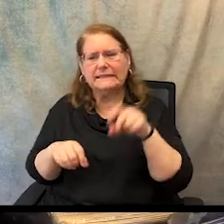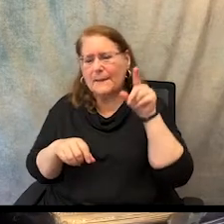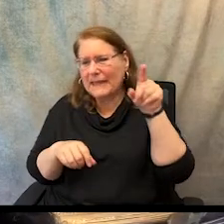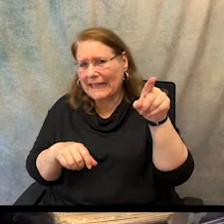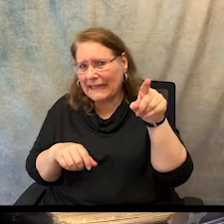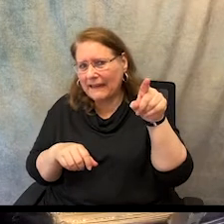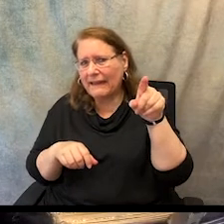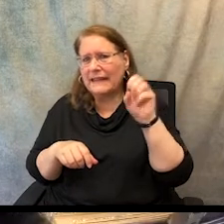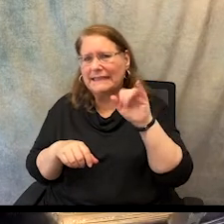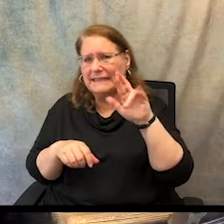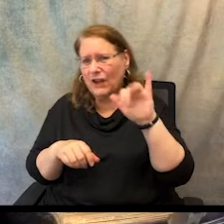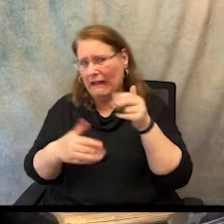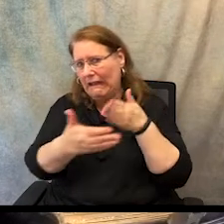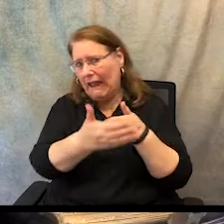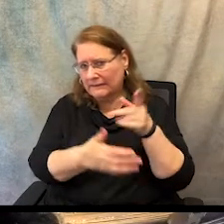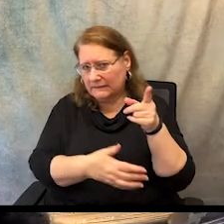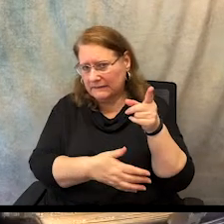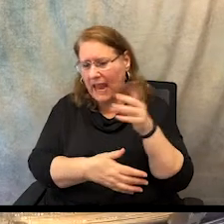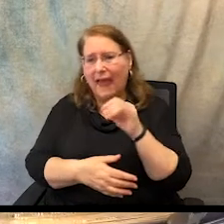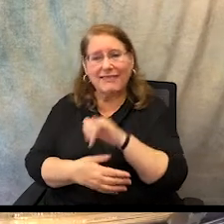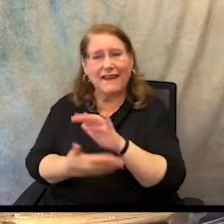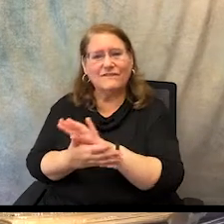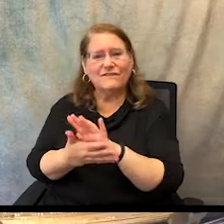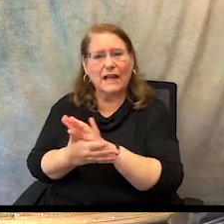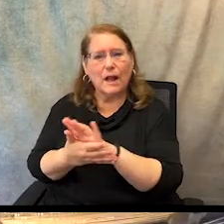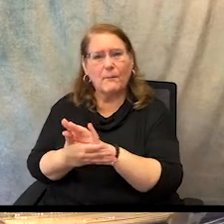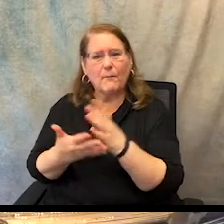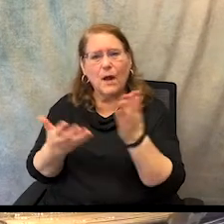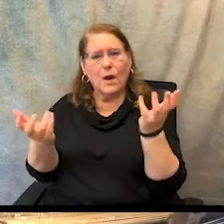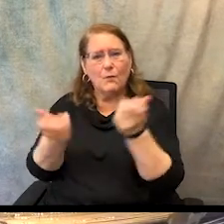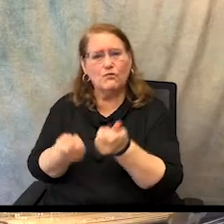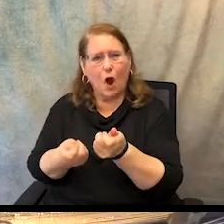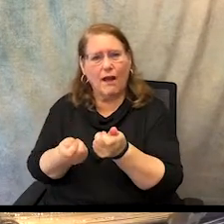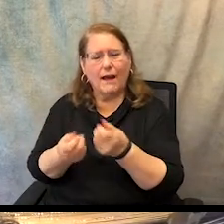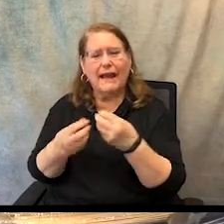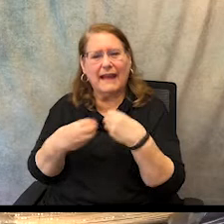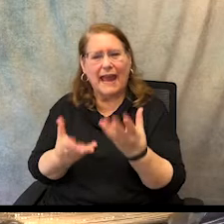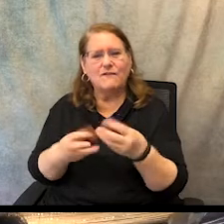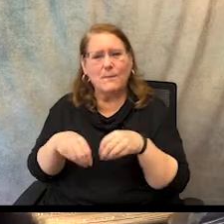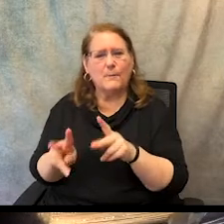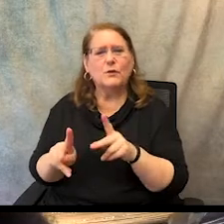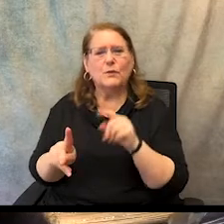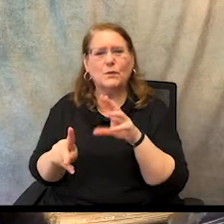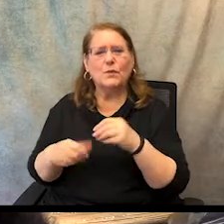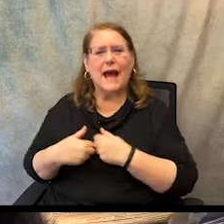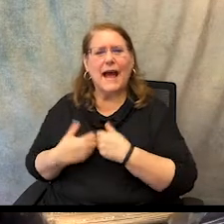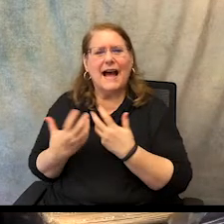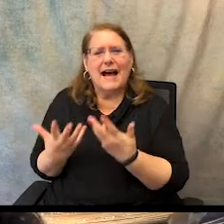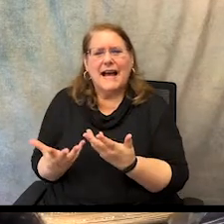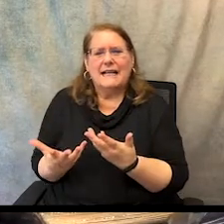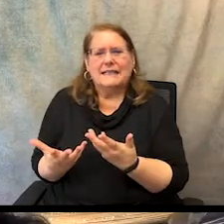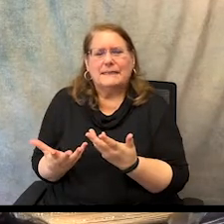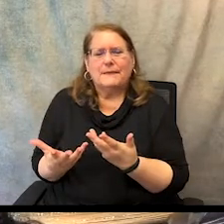political system in Syria, which they are against exactly. And this film brought them to express themselves,